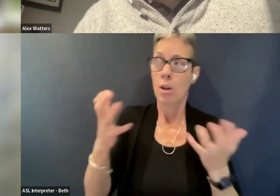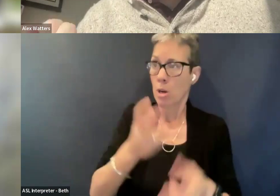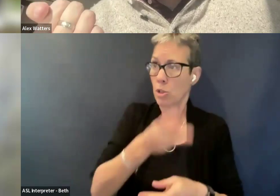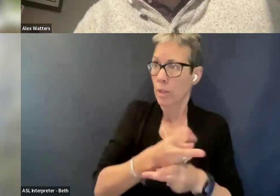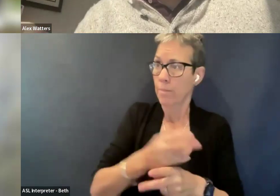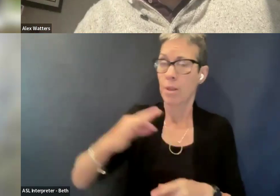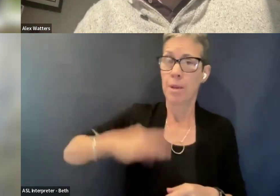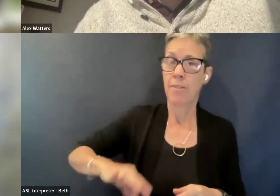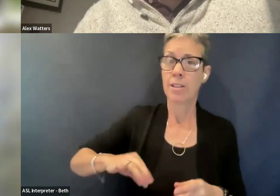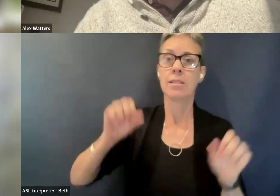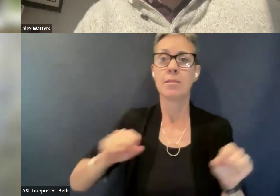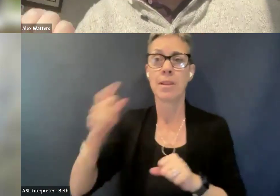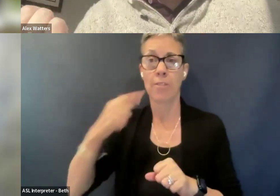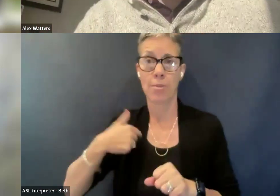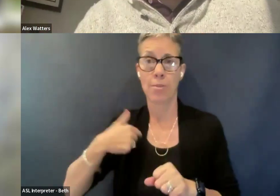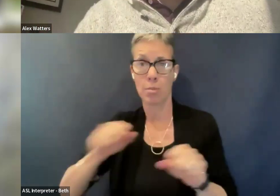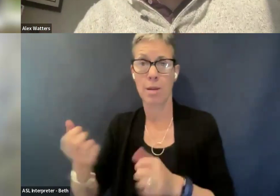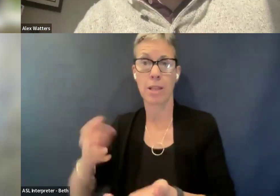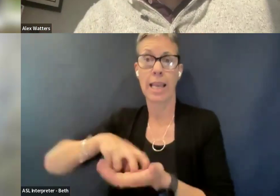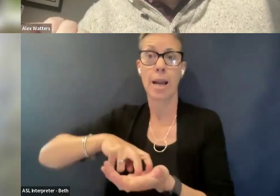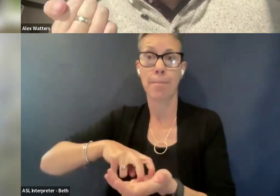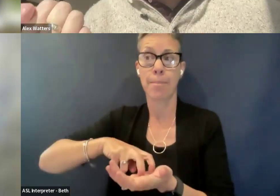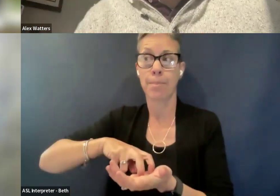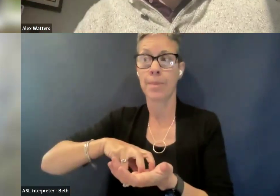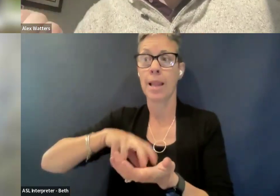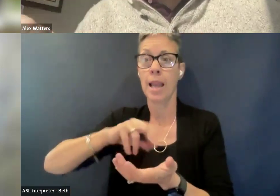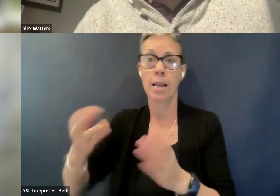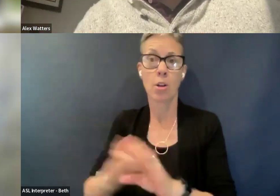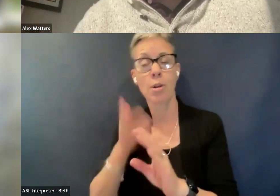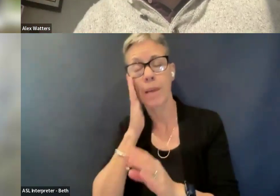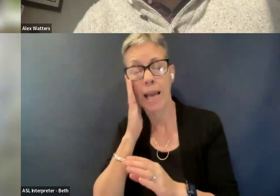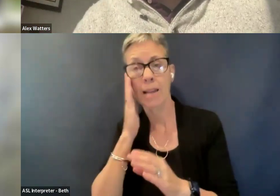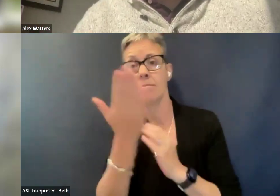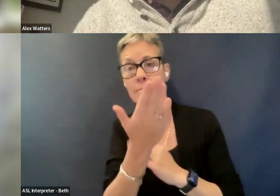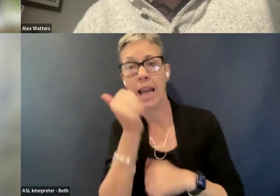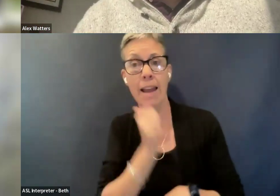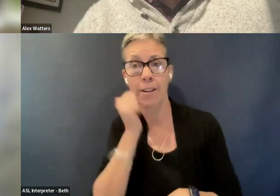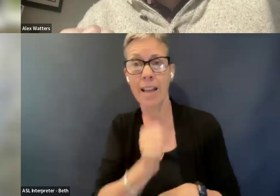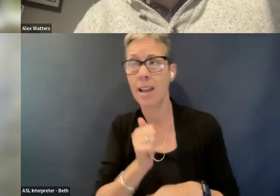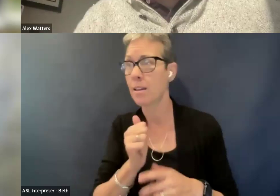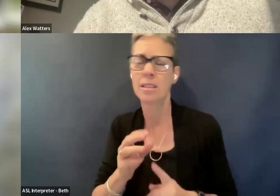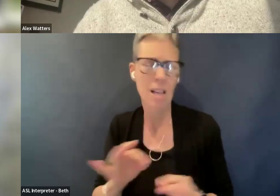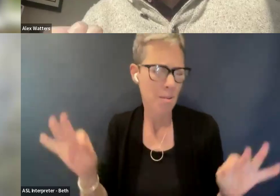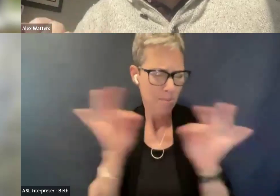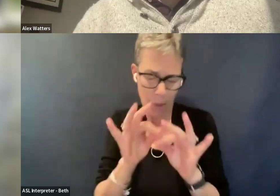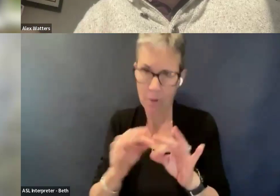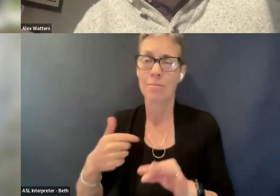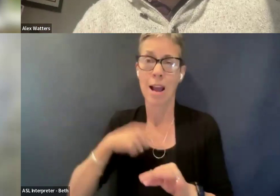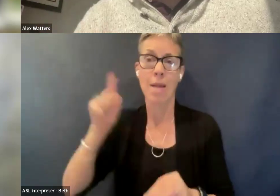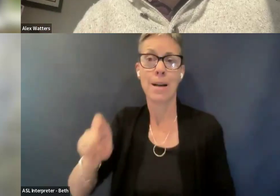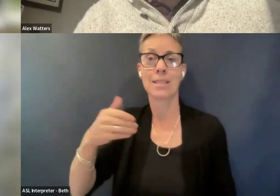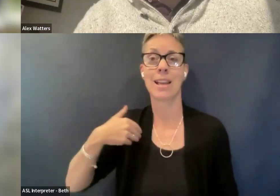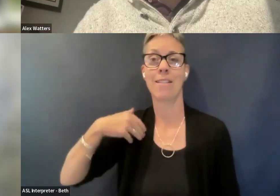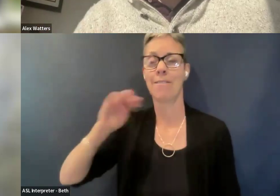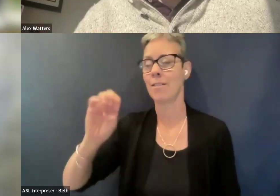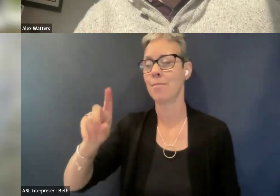the ability to get in and out of bed every morning, those caregivers, it's essential that I have Medicaid. However, every